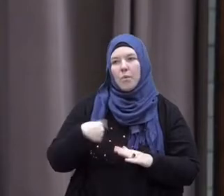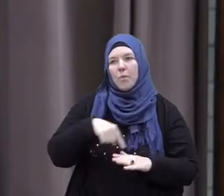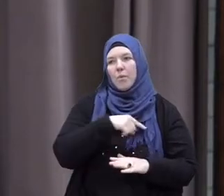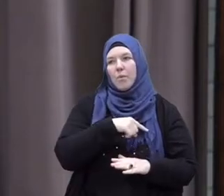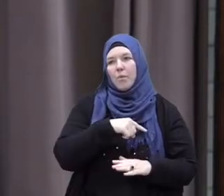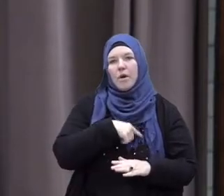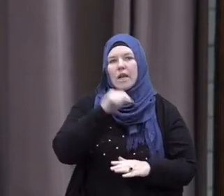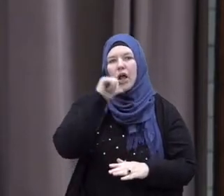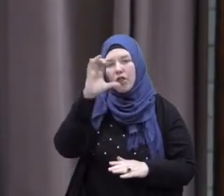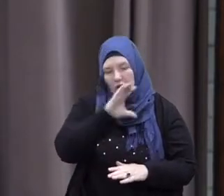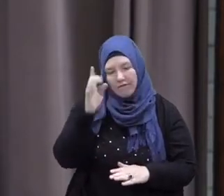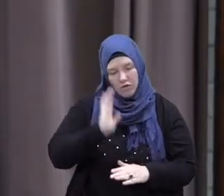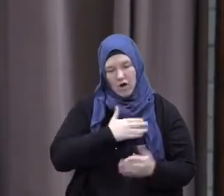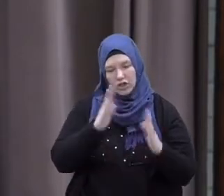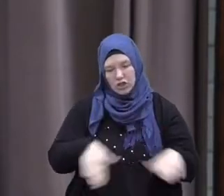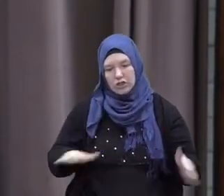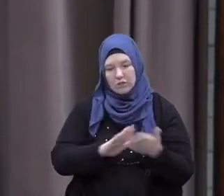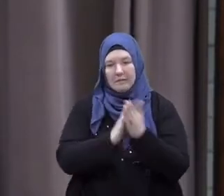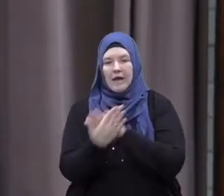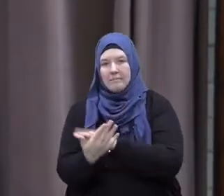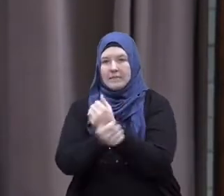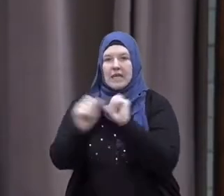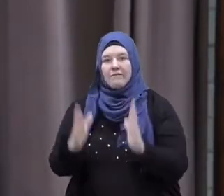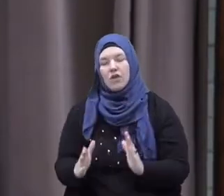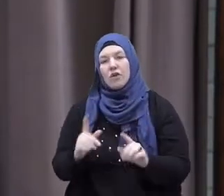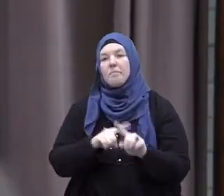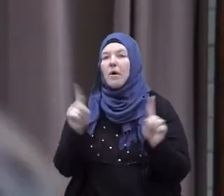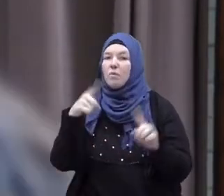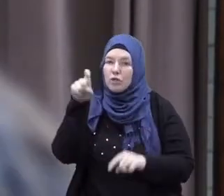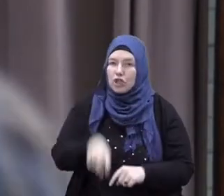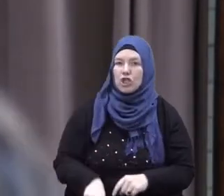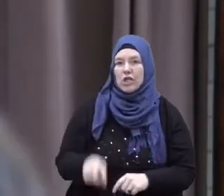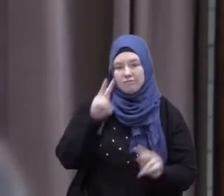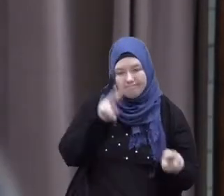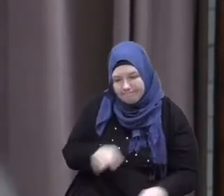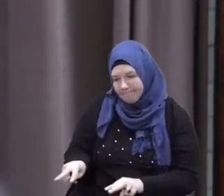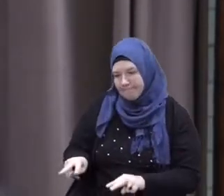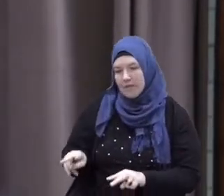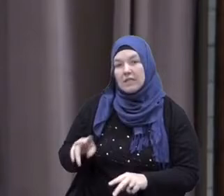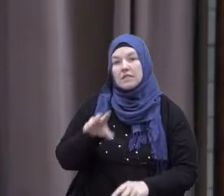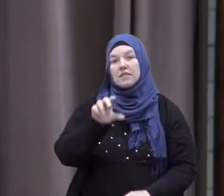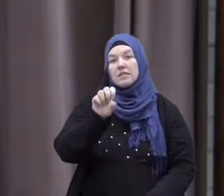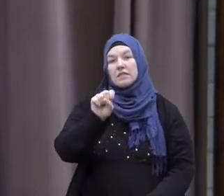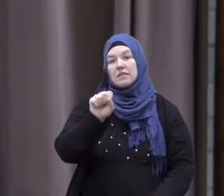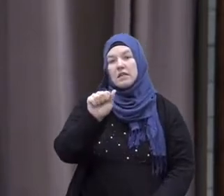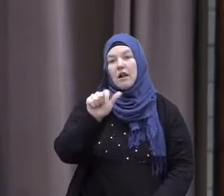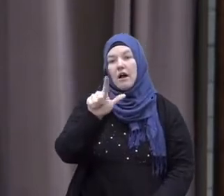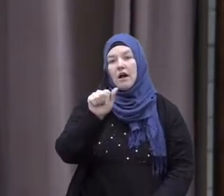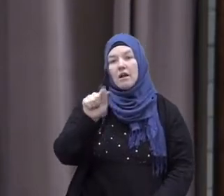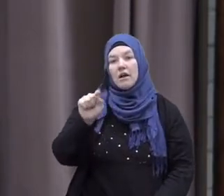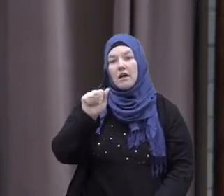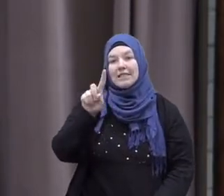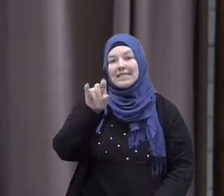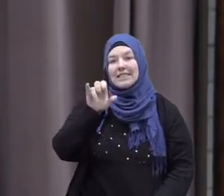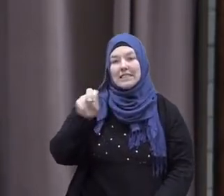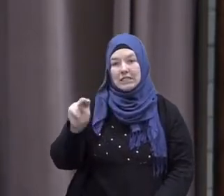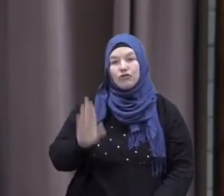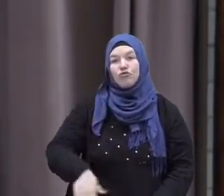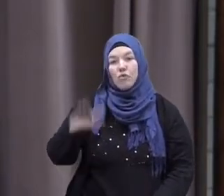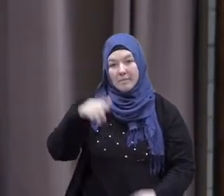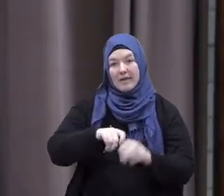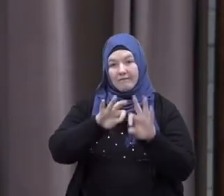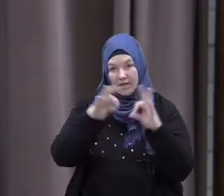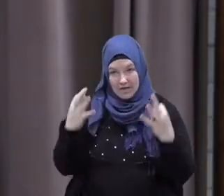I believe we should. I believe we should. Salah al-Din grew up in a